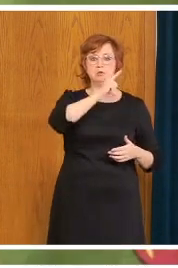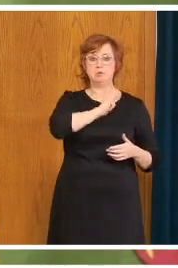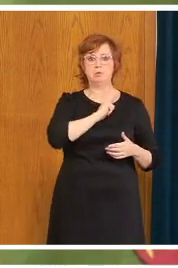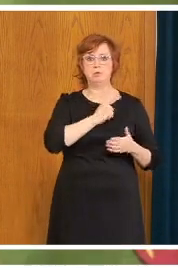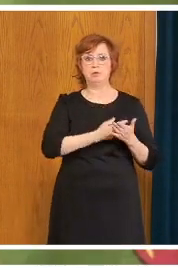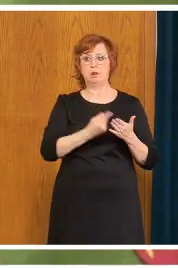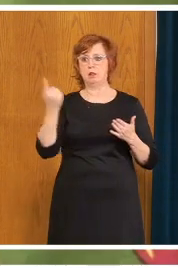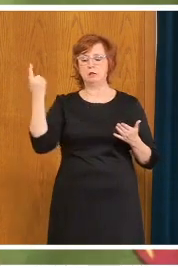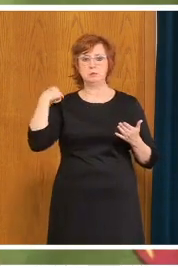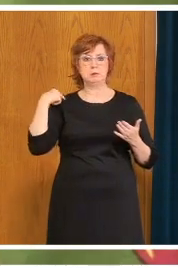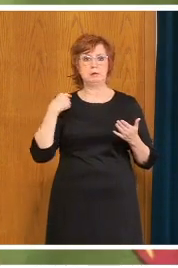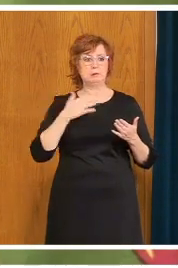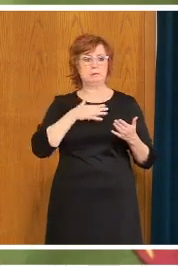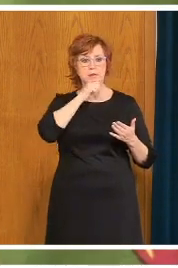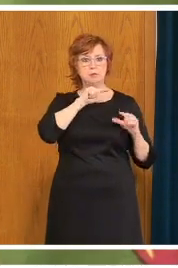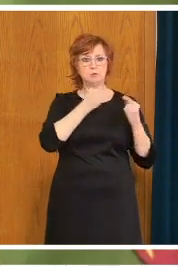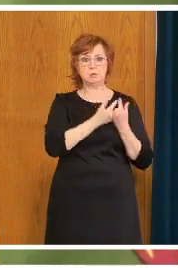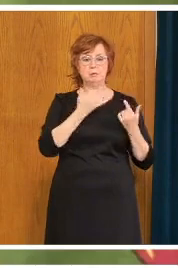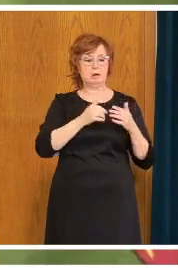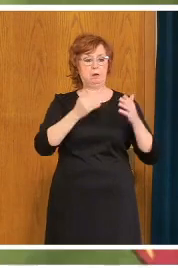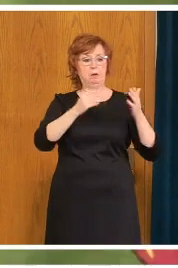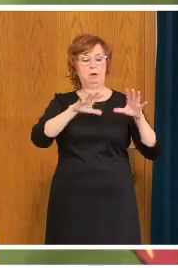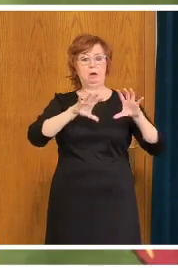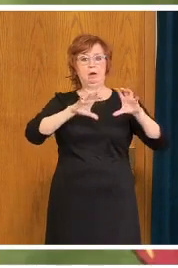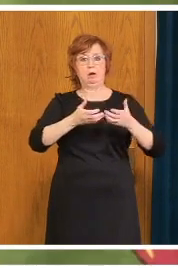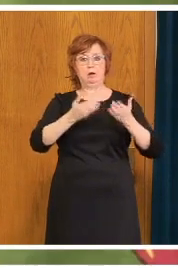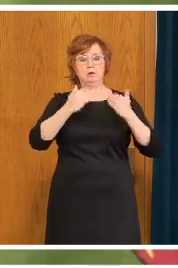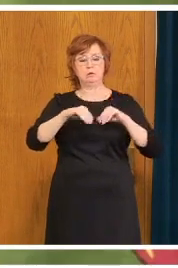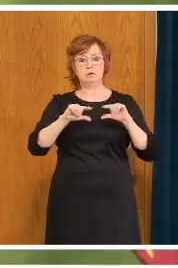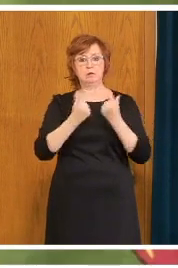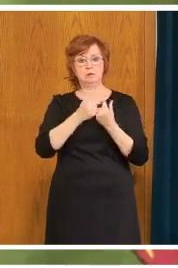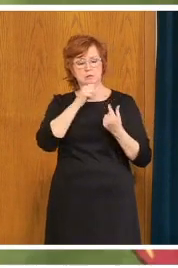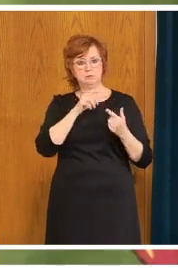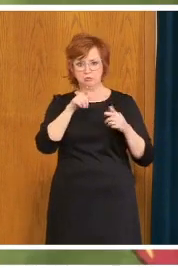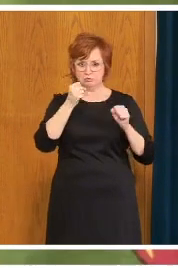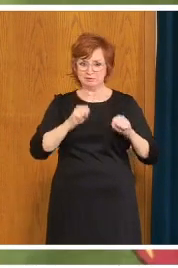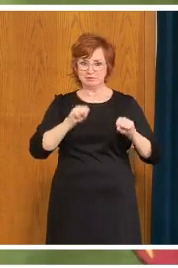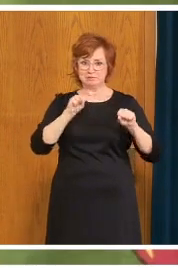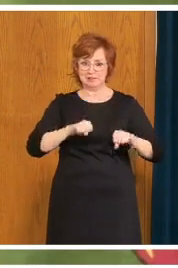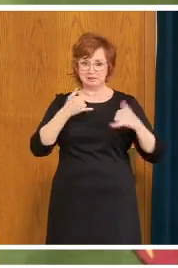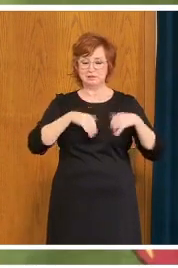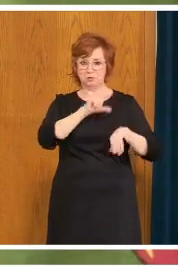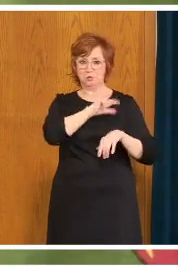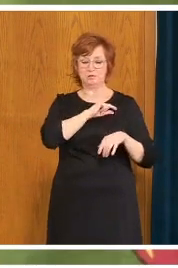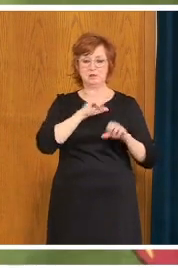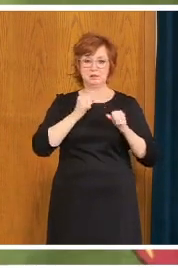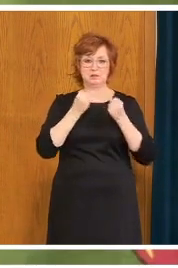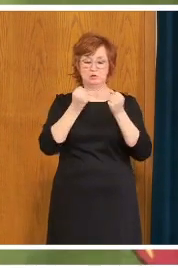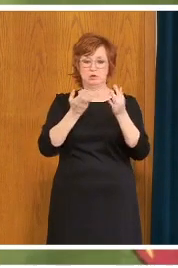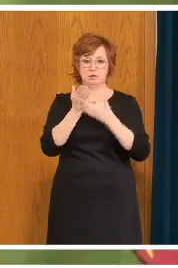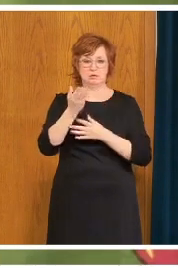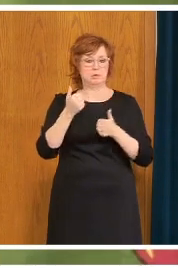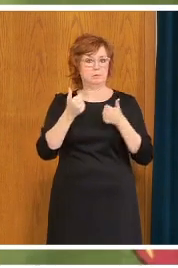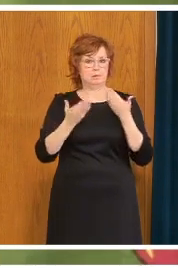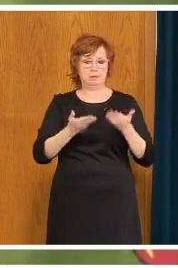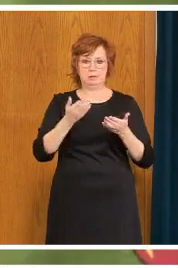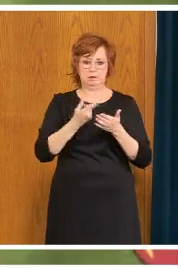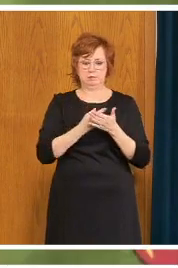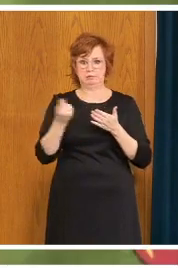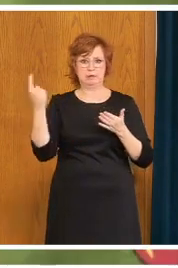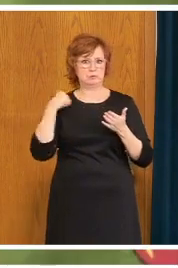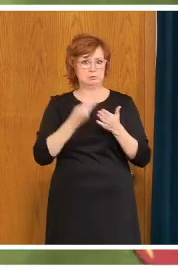get vaccinated right away. You can book your appointment, or you can come through the drive-through clinic if you're still eligible and you didn't have time in the last few